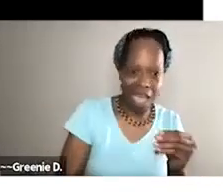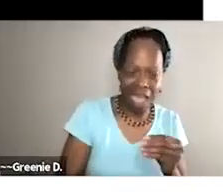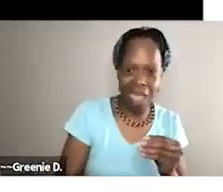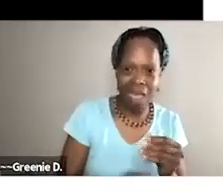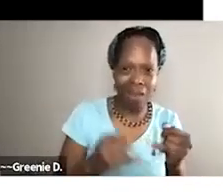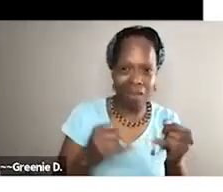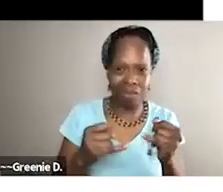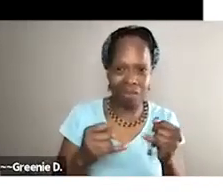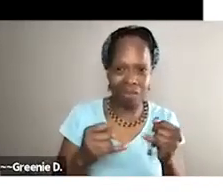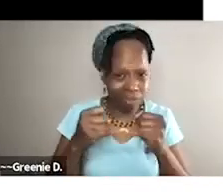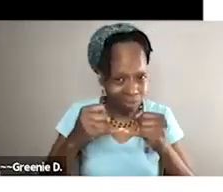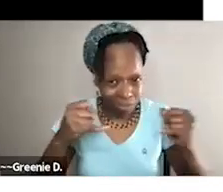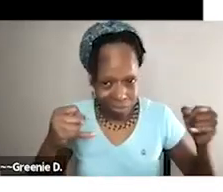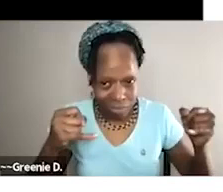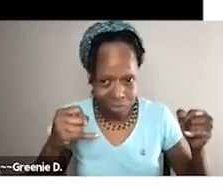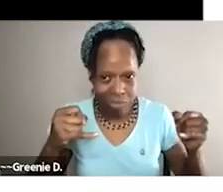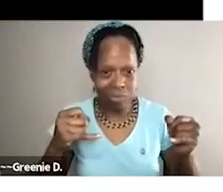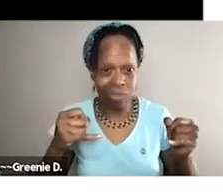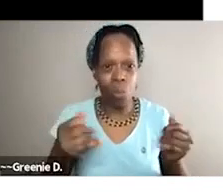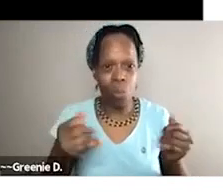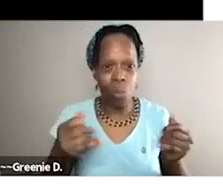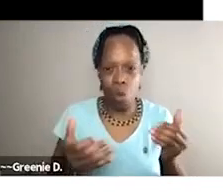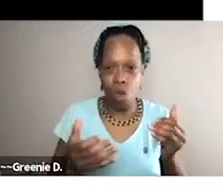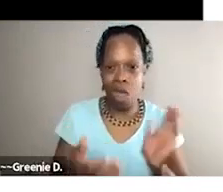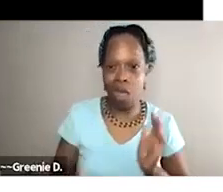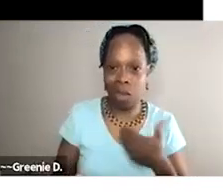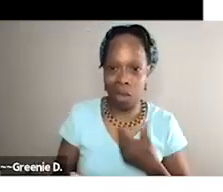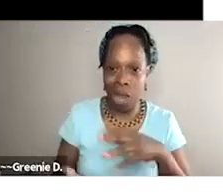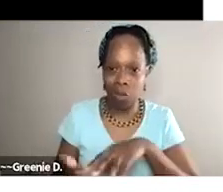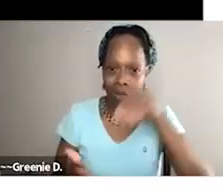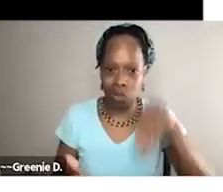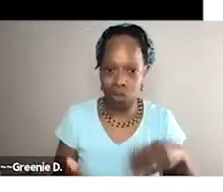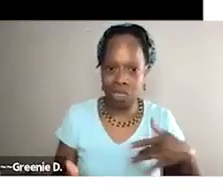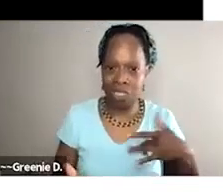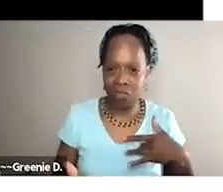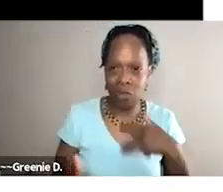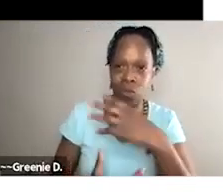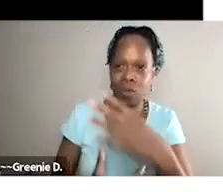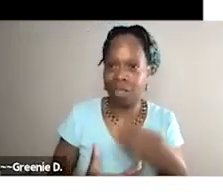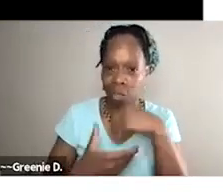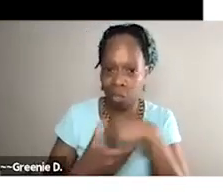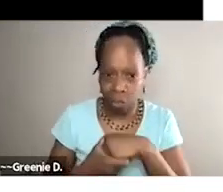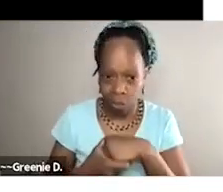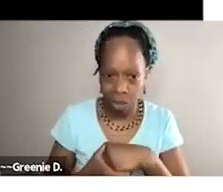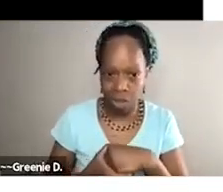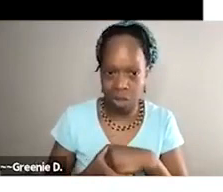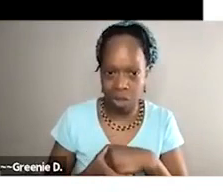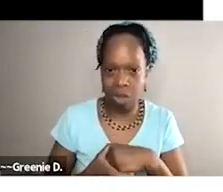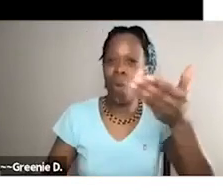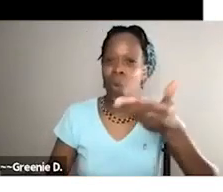the crux of the matter is we want them to feel included, welcomed, and empowered. And